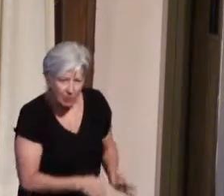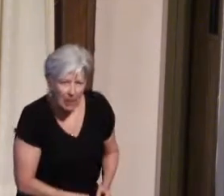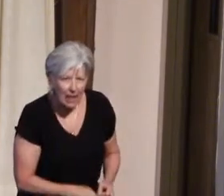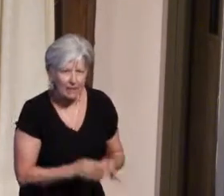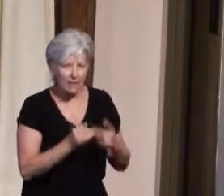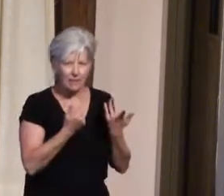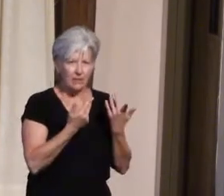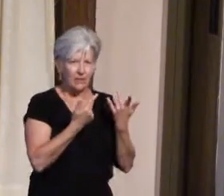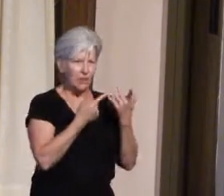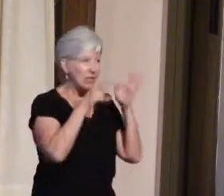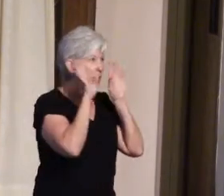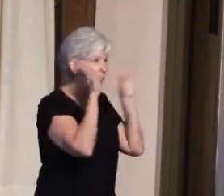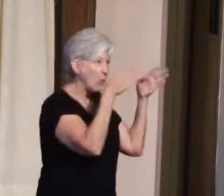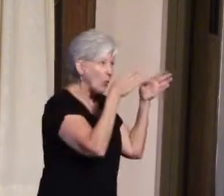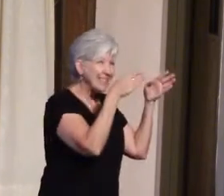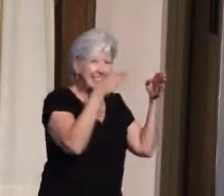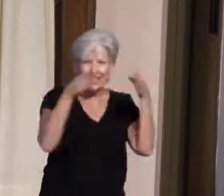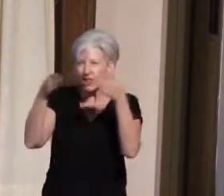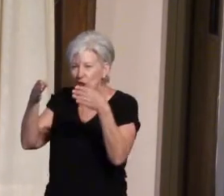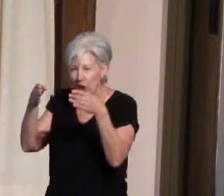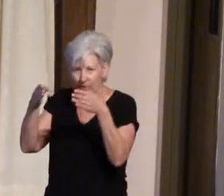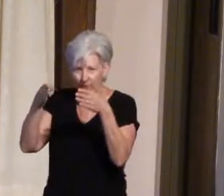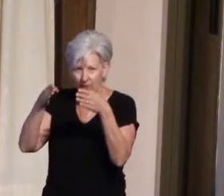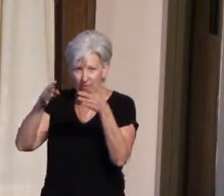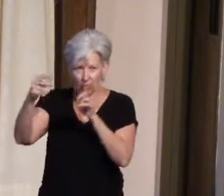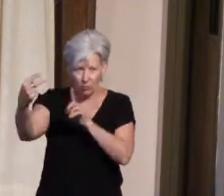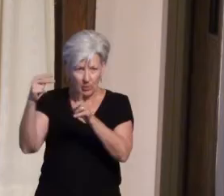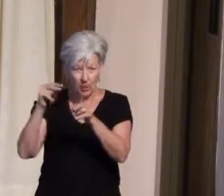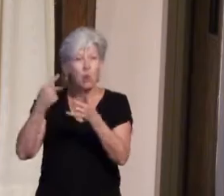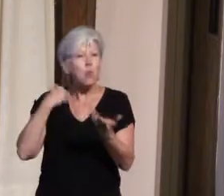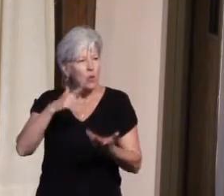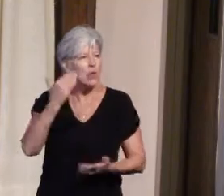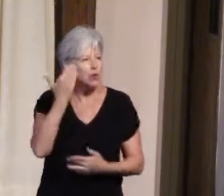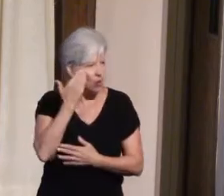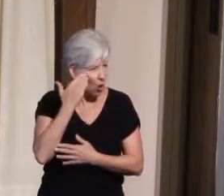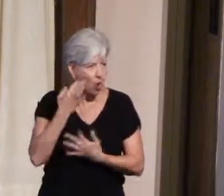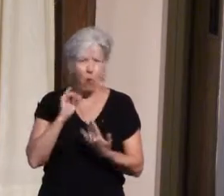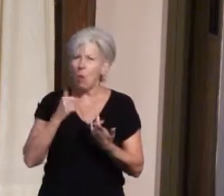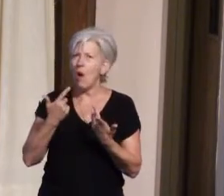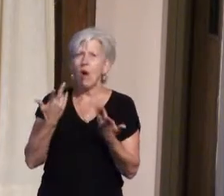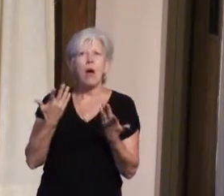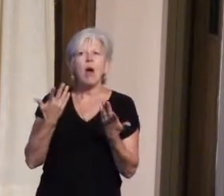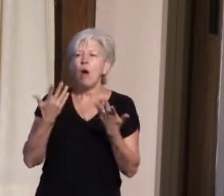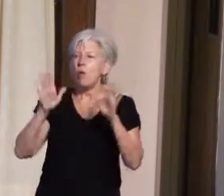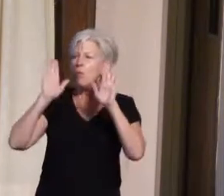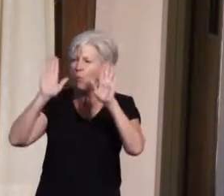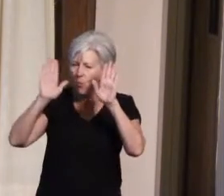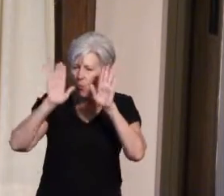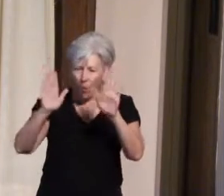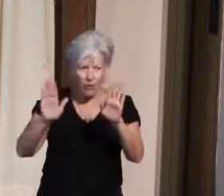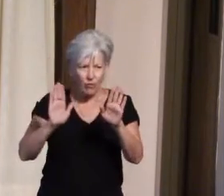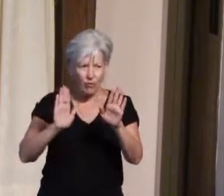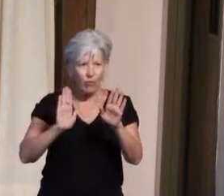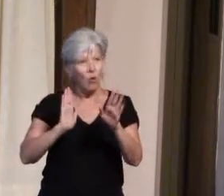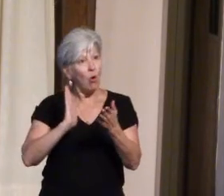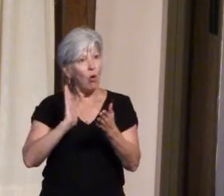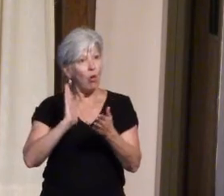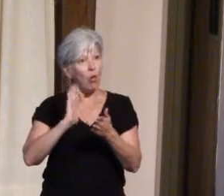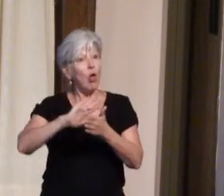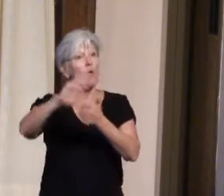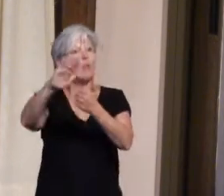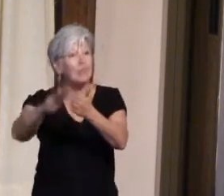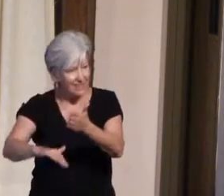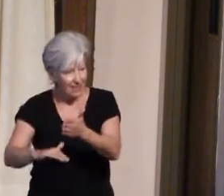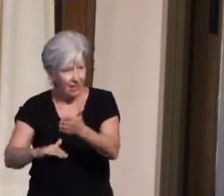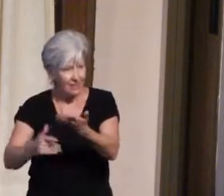get great results from that. And for some of us, that has become not enough anymore. We want